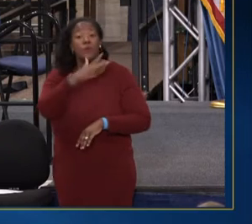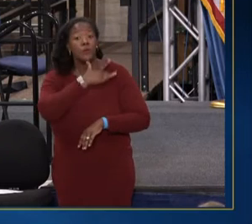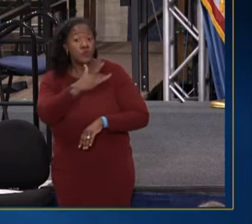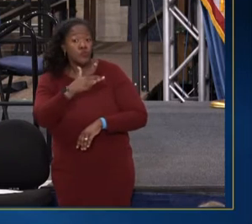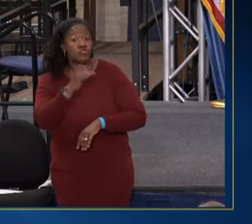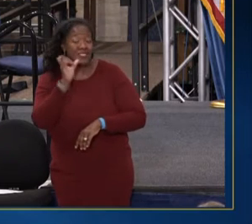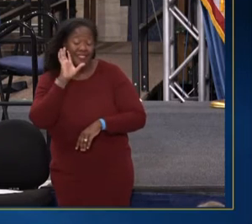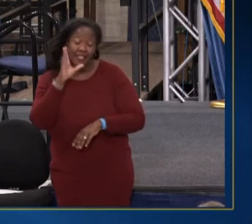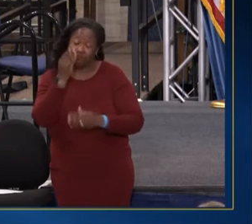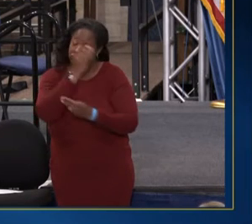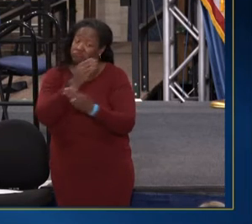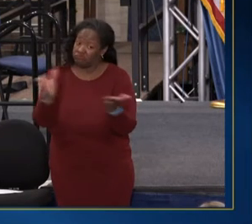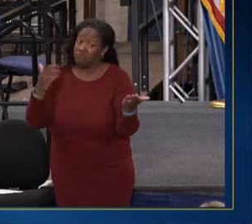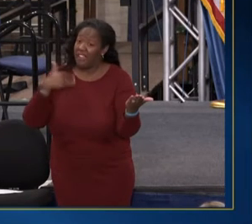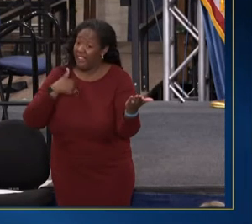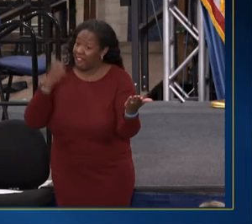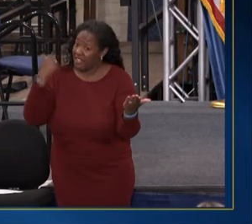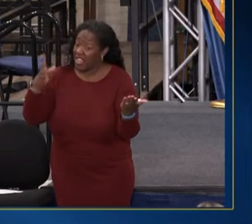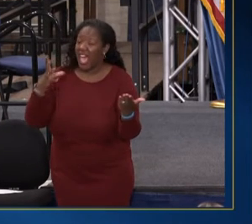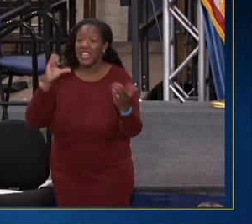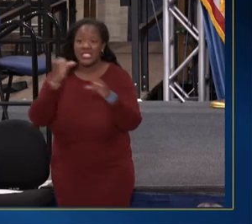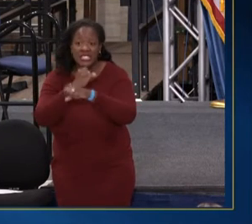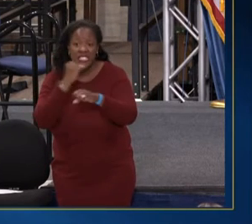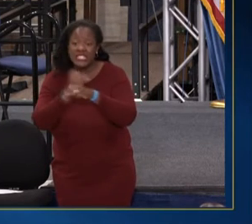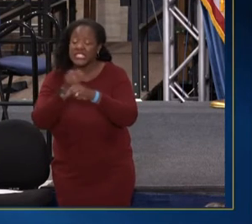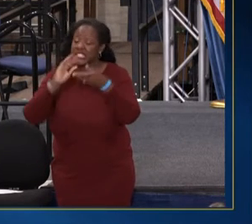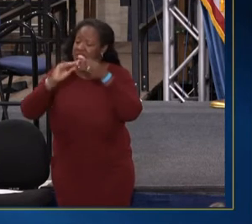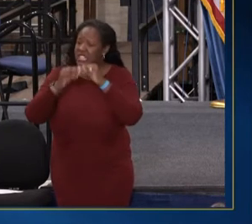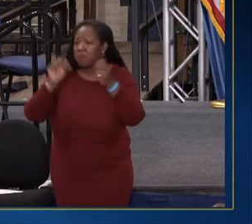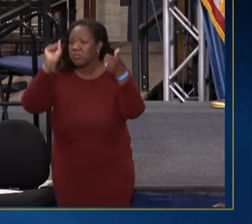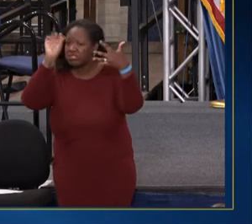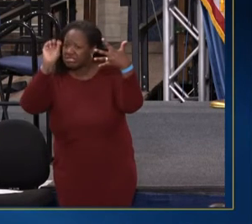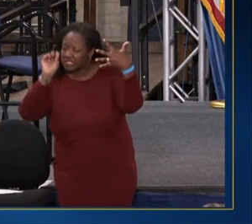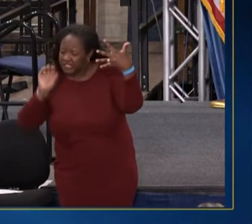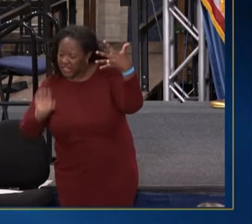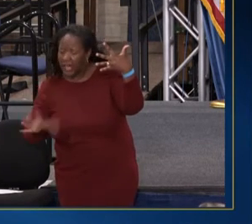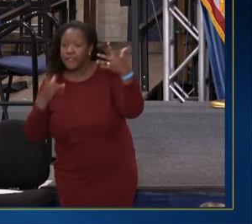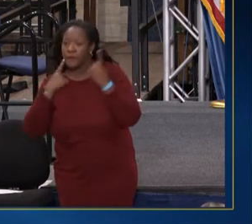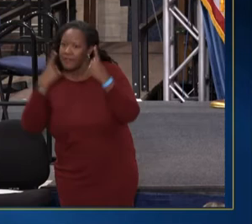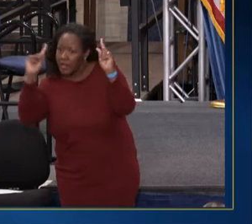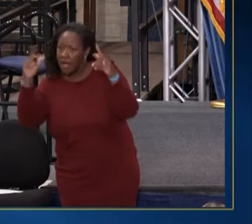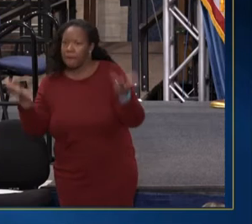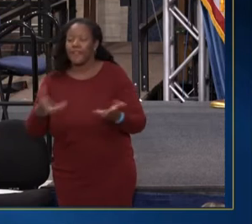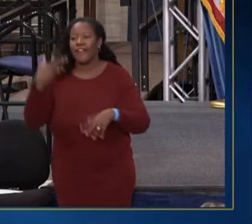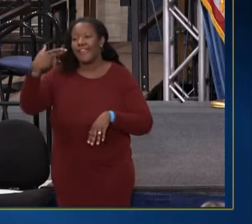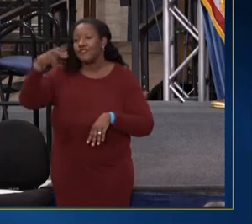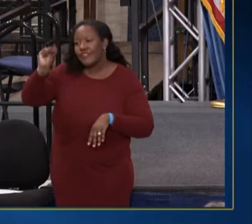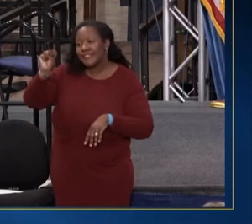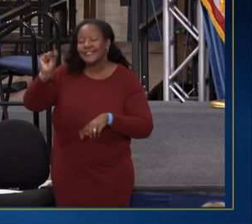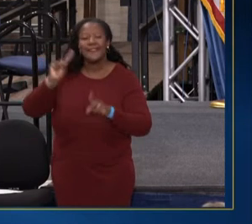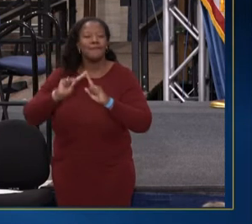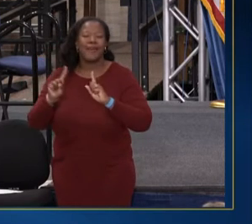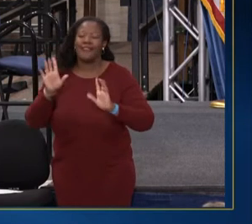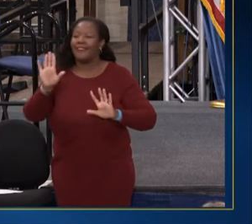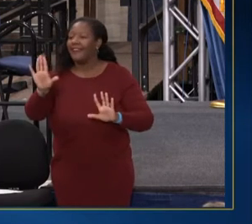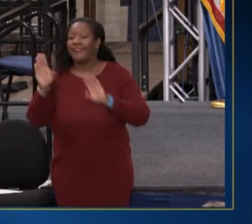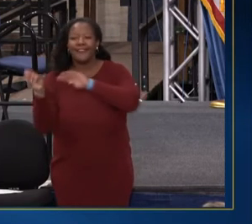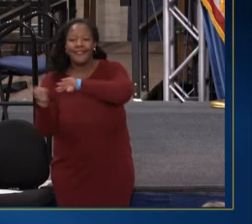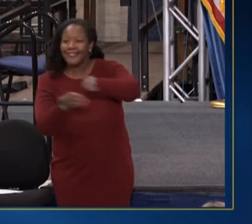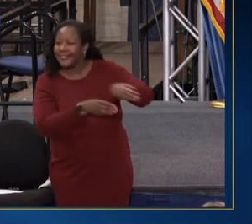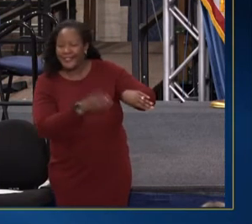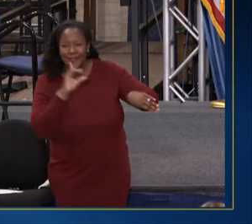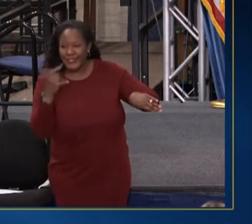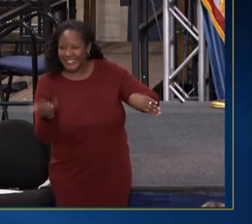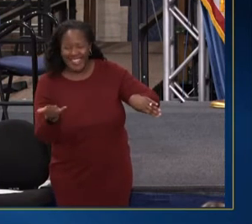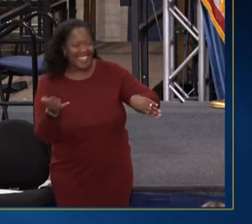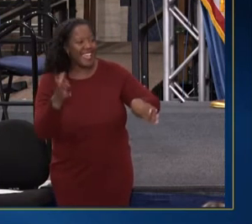I do, I have a lot of stats, a lot of things that we've done at HHS, but I'm going to spare you that because I